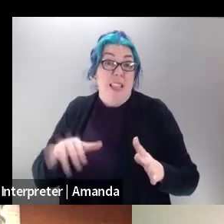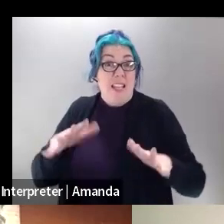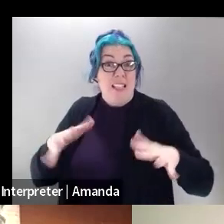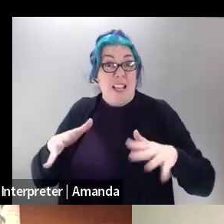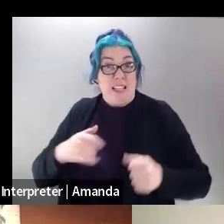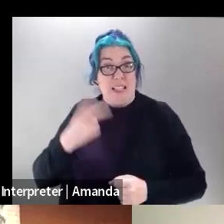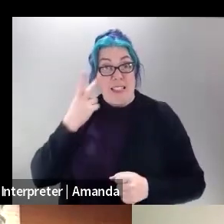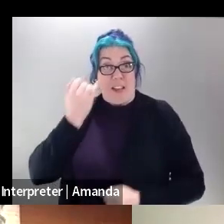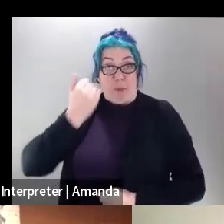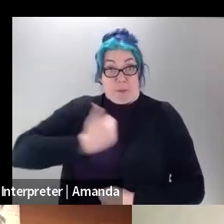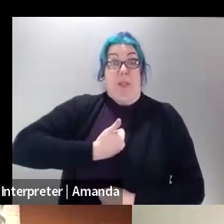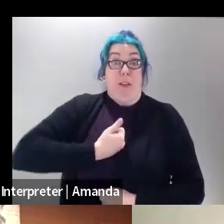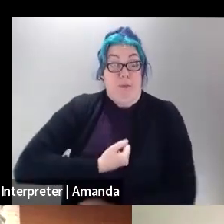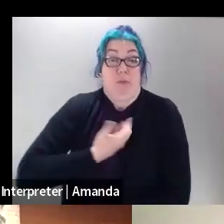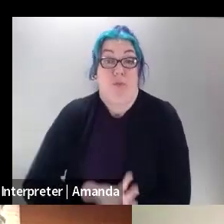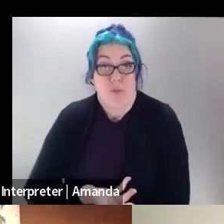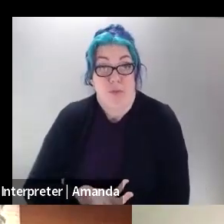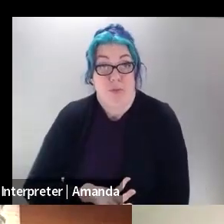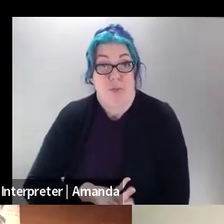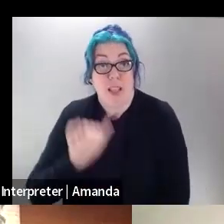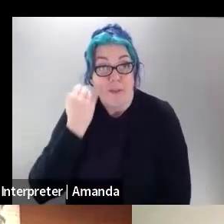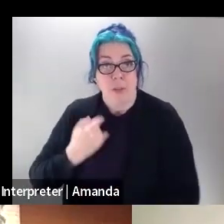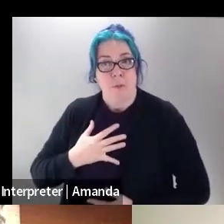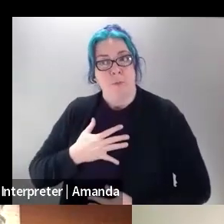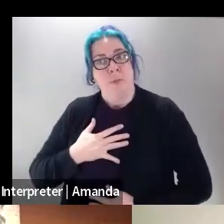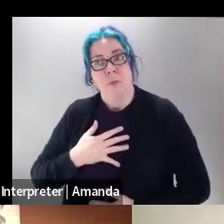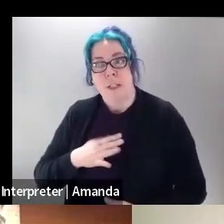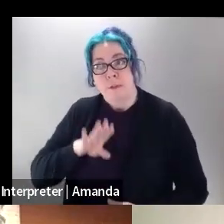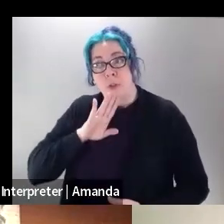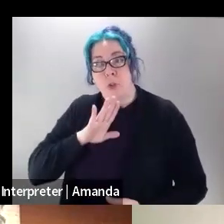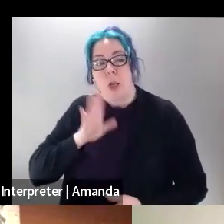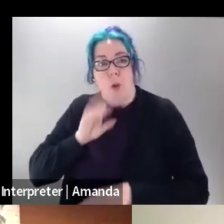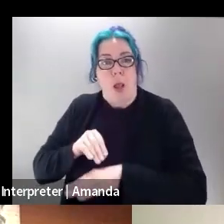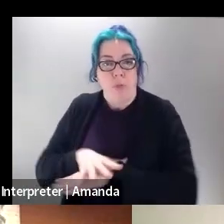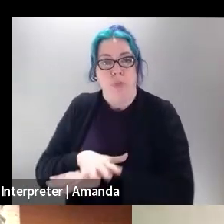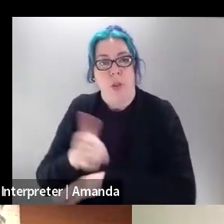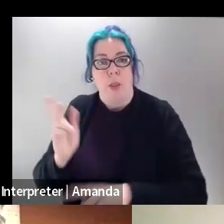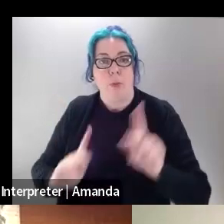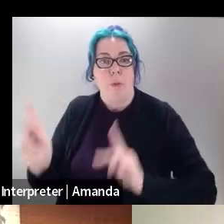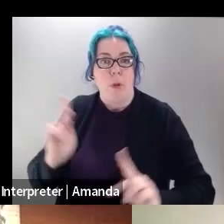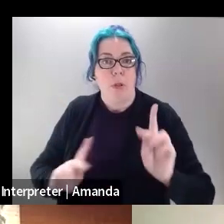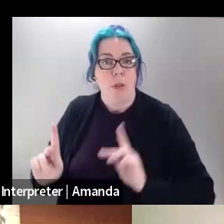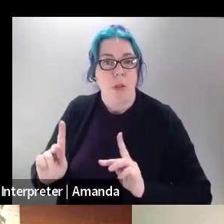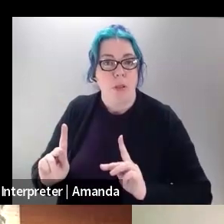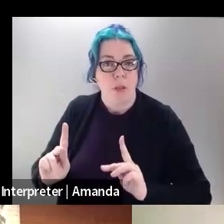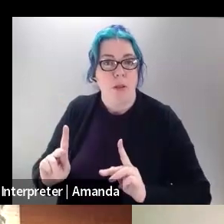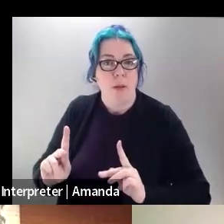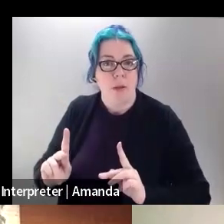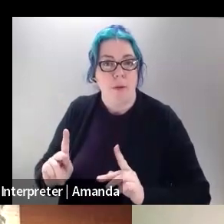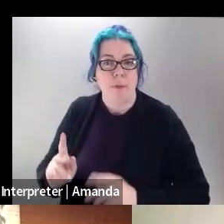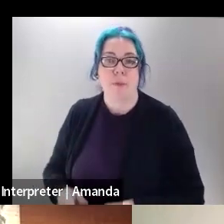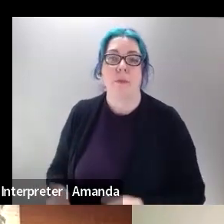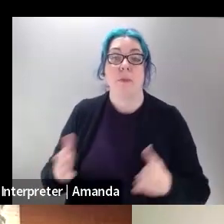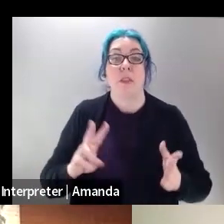that is often a way I might refer to it, if that helps. So you're using it in your own, to direct your